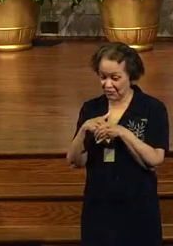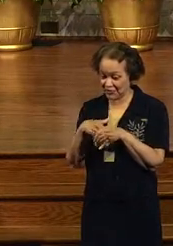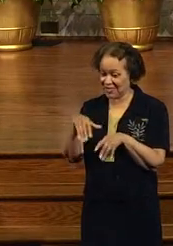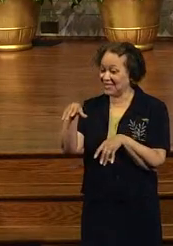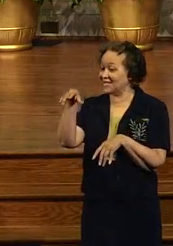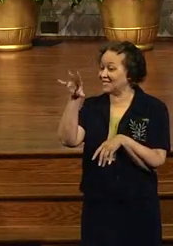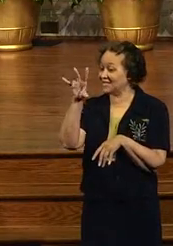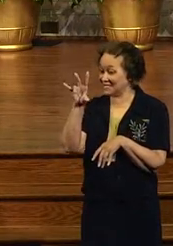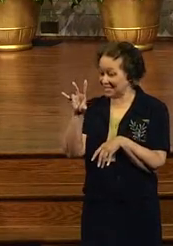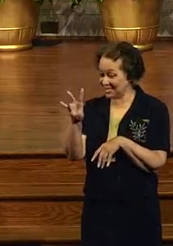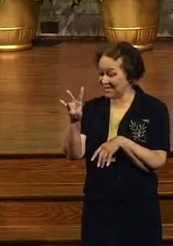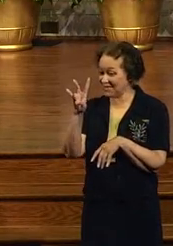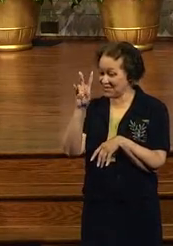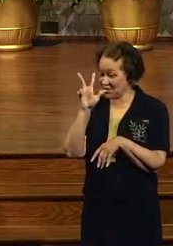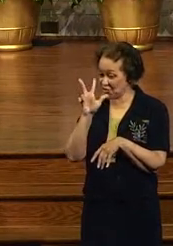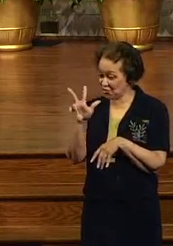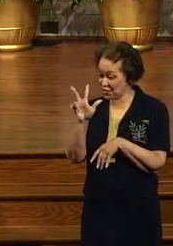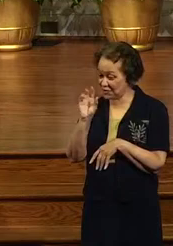73%